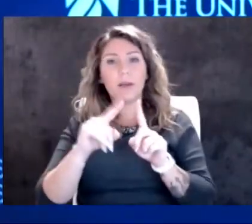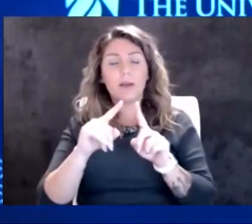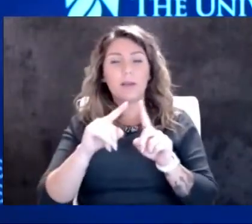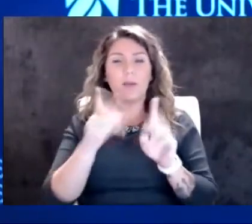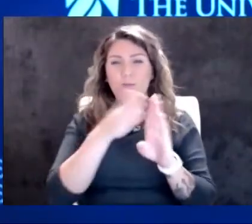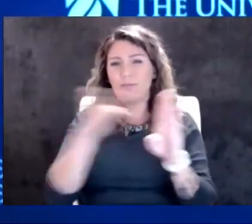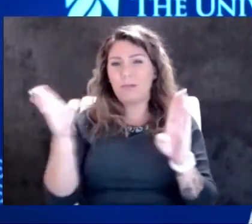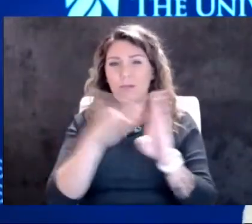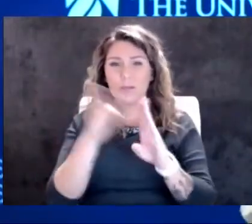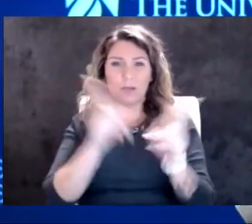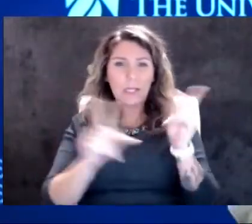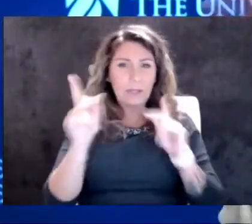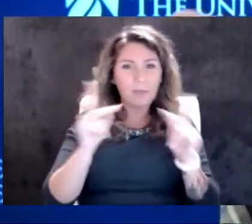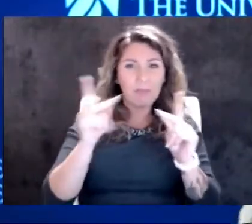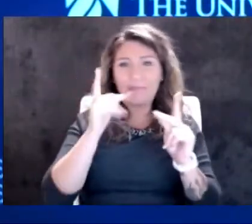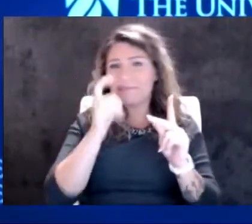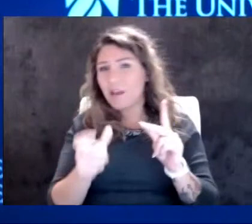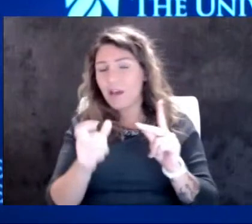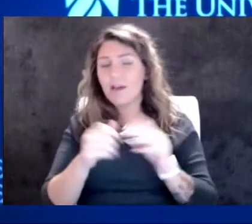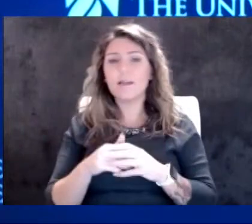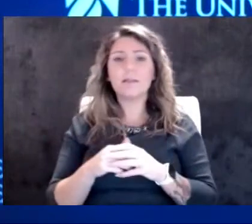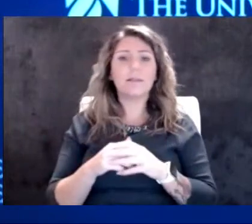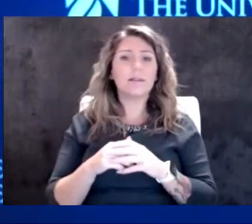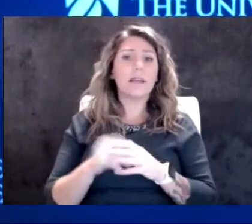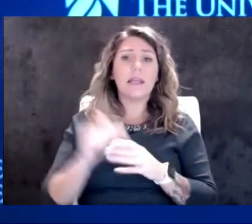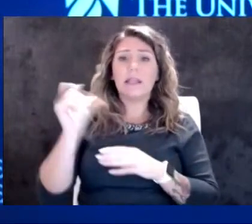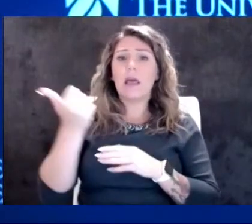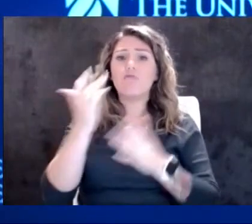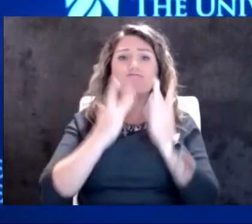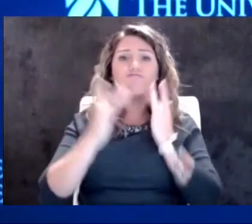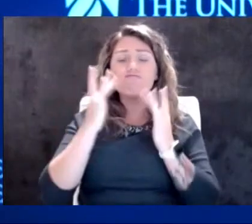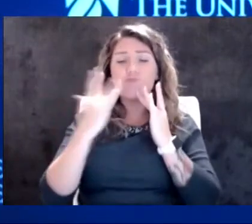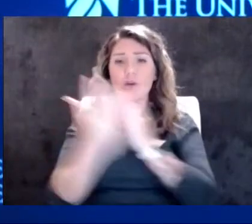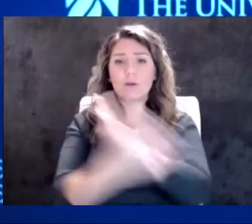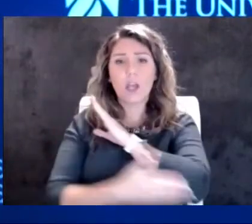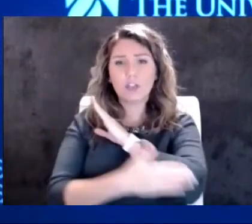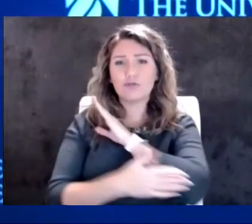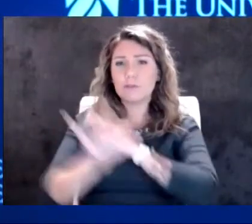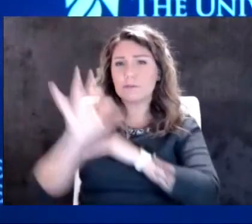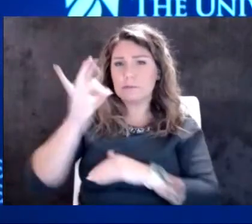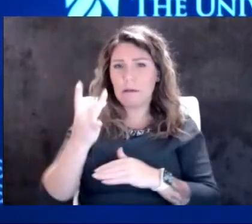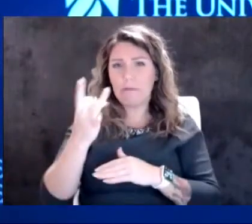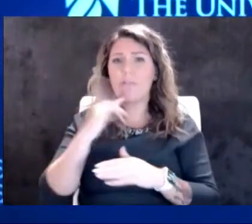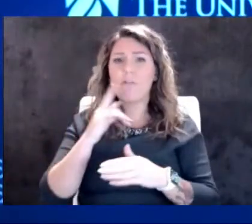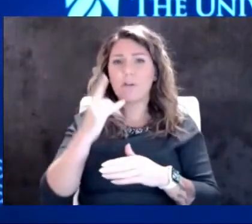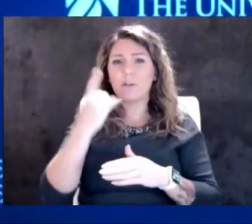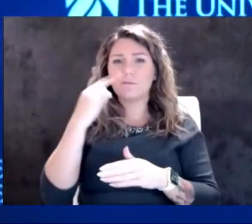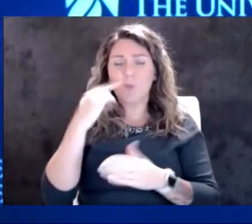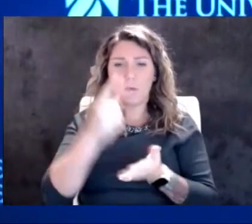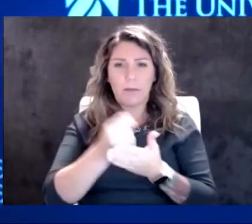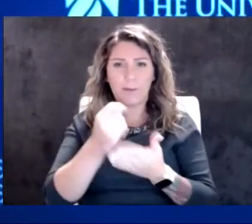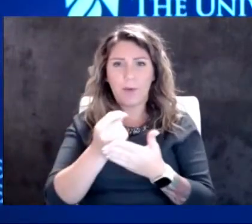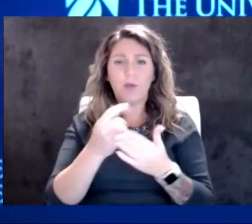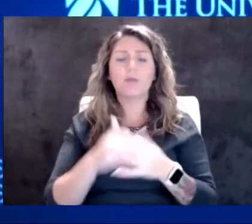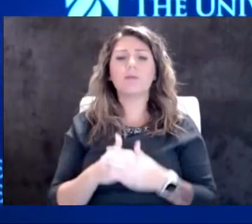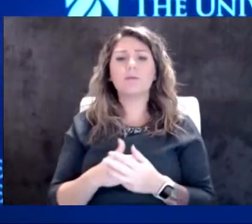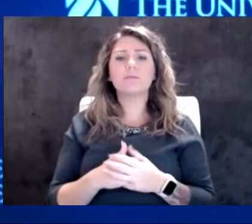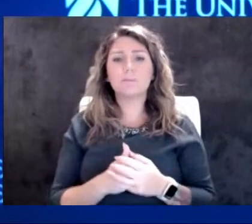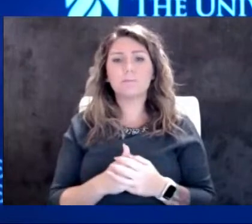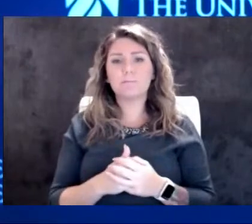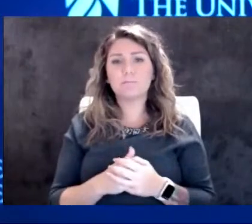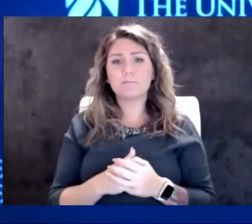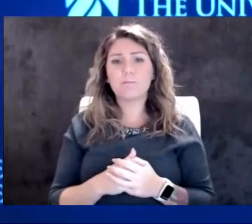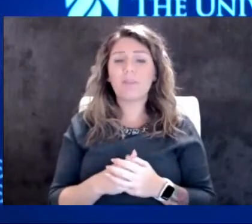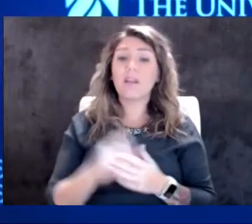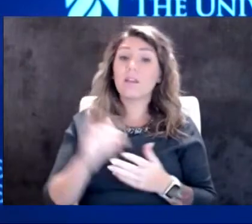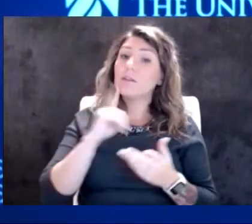who don't, I think. And then in poor countries, it'll be about $8 per course of therapy. So, yeah, there are some existential